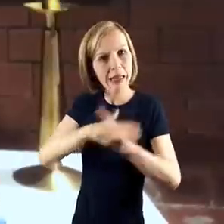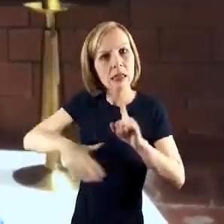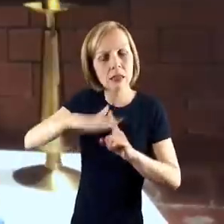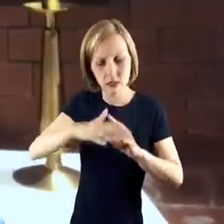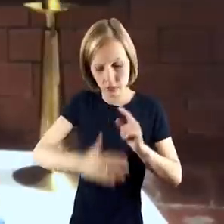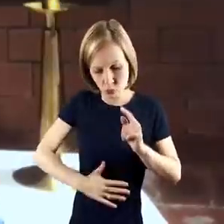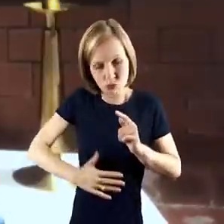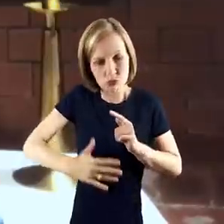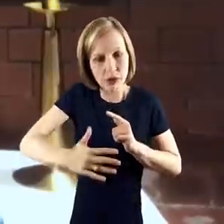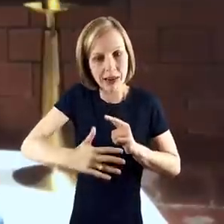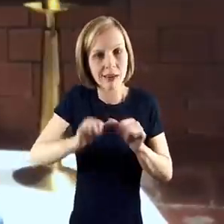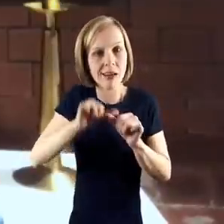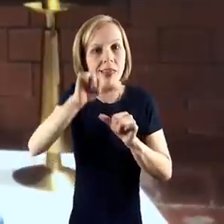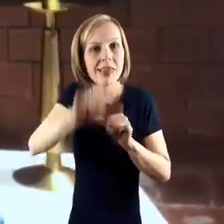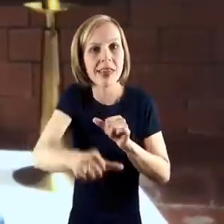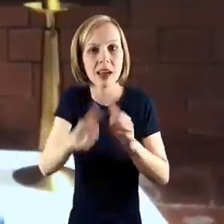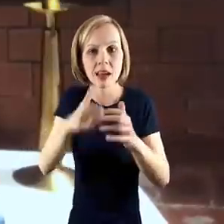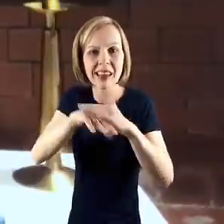her life for God.